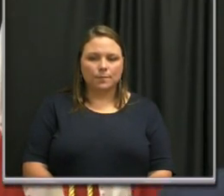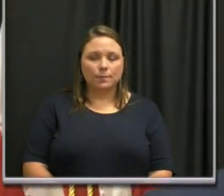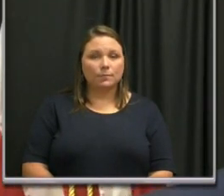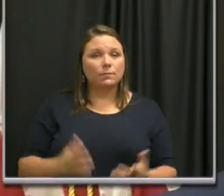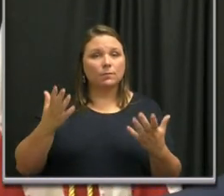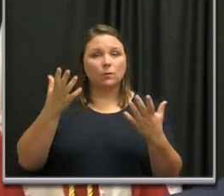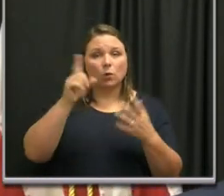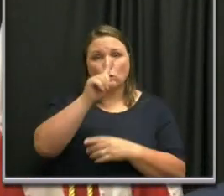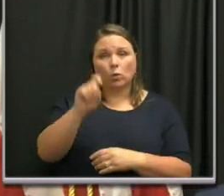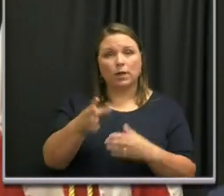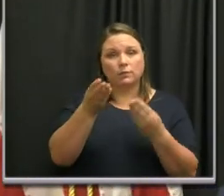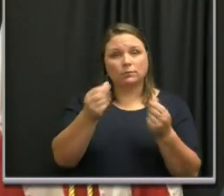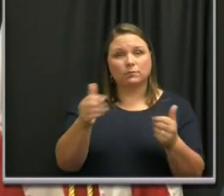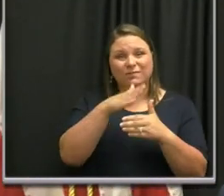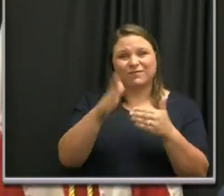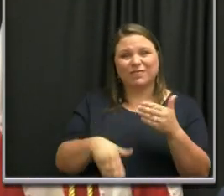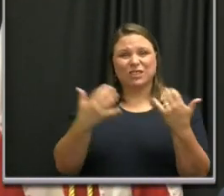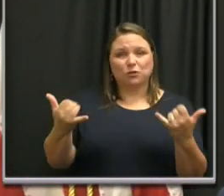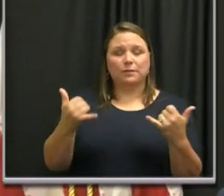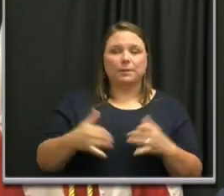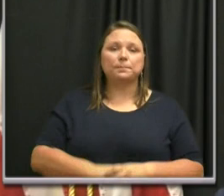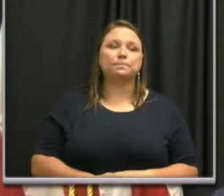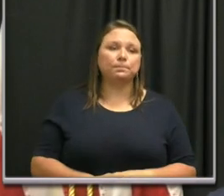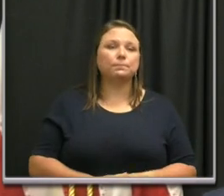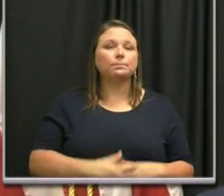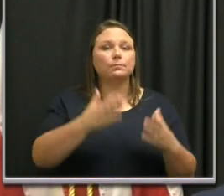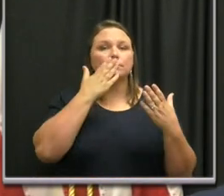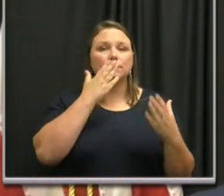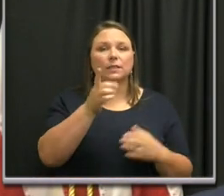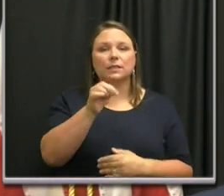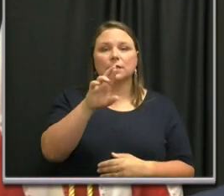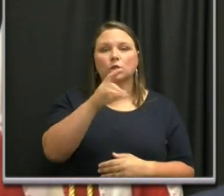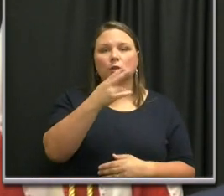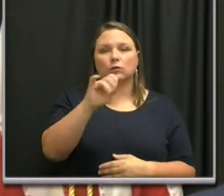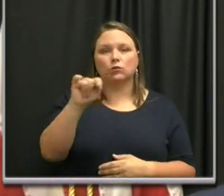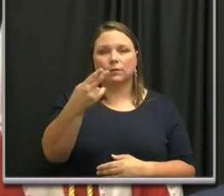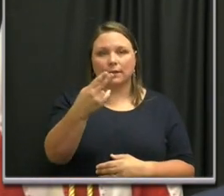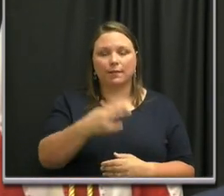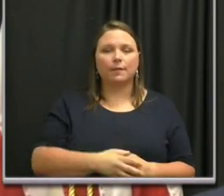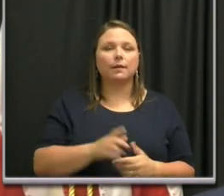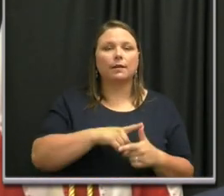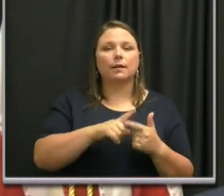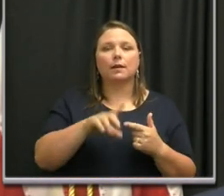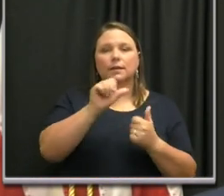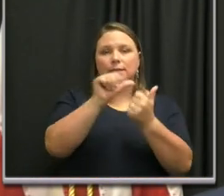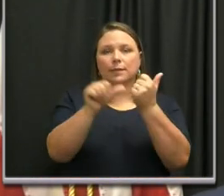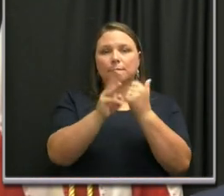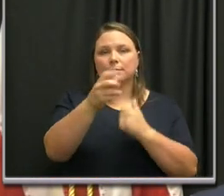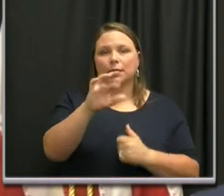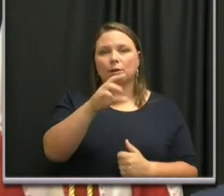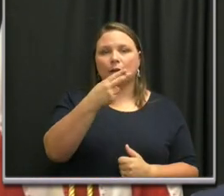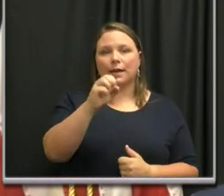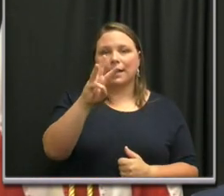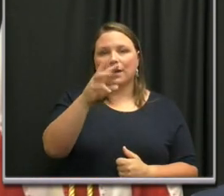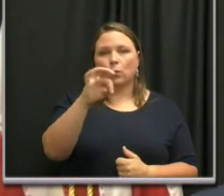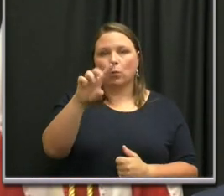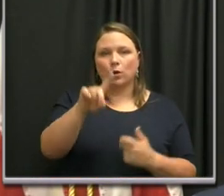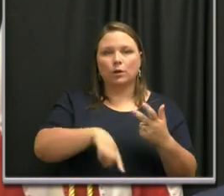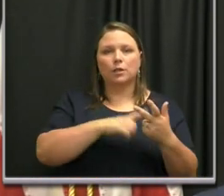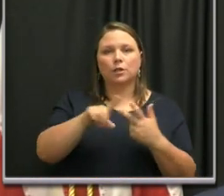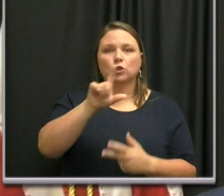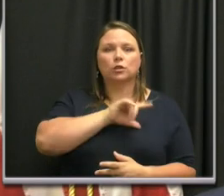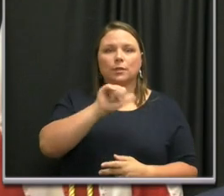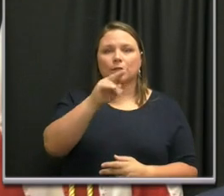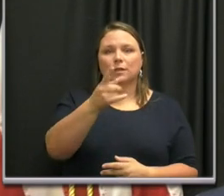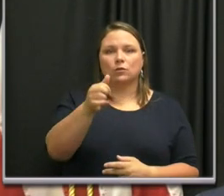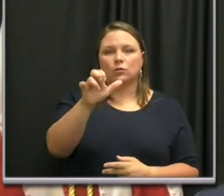Those are all the questions in the WebEx queue today. I'd like to thank Dr. Hildreth, Deputy Mayor Haywood, and Chief Anderson for joining